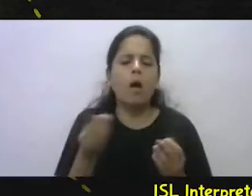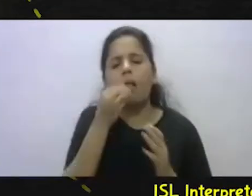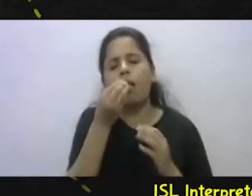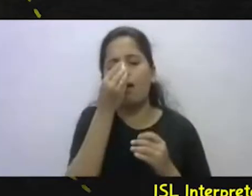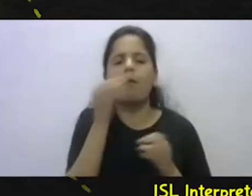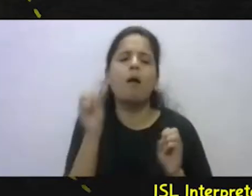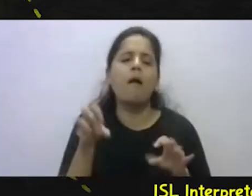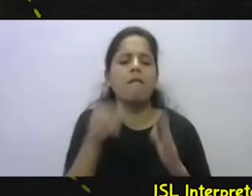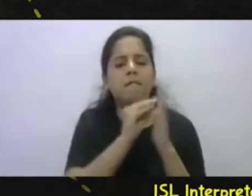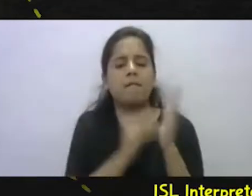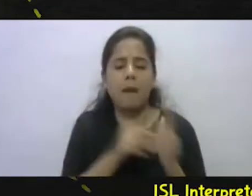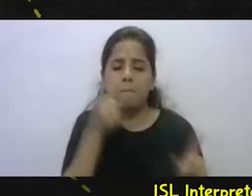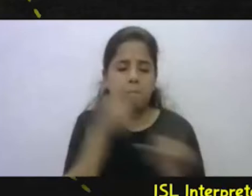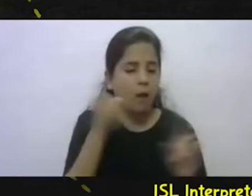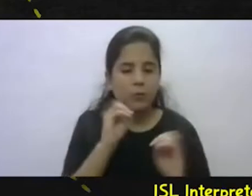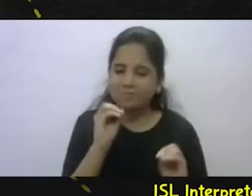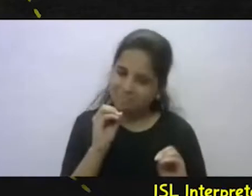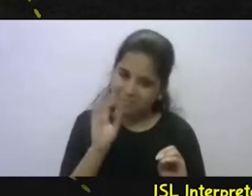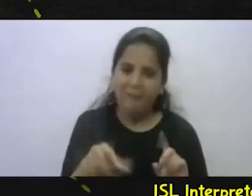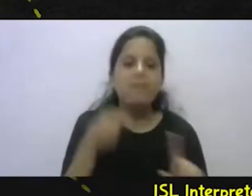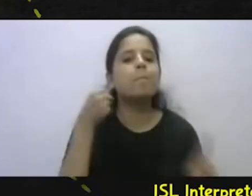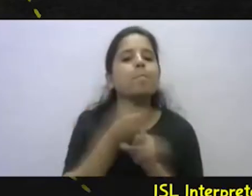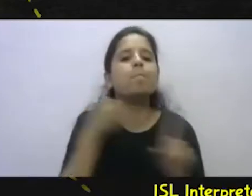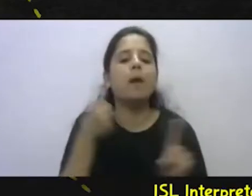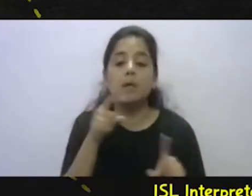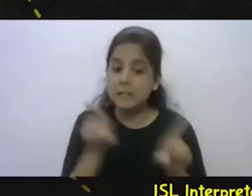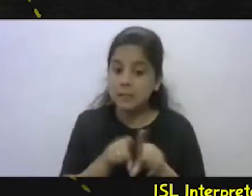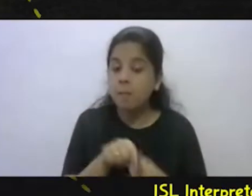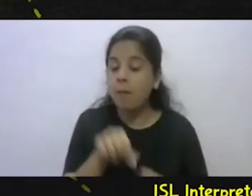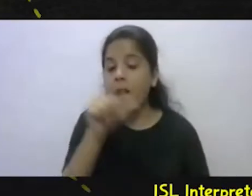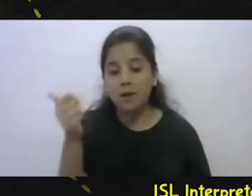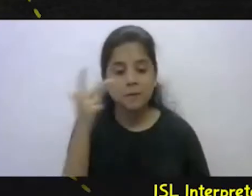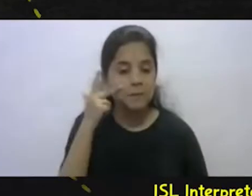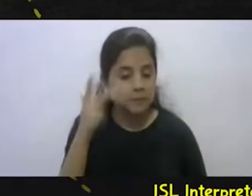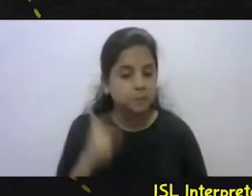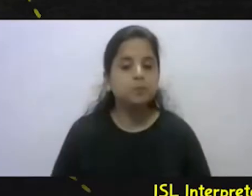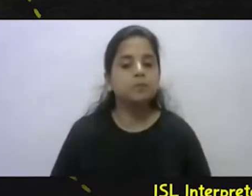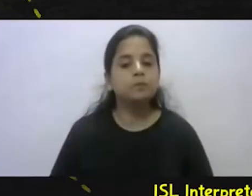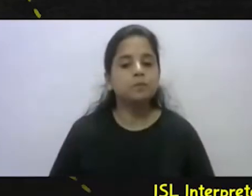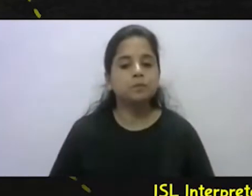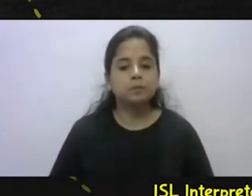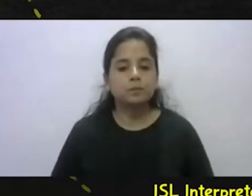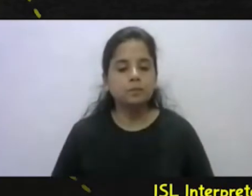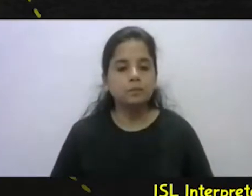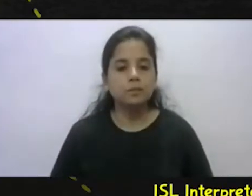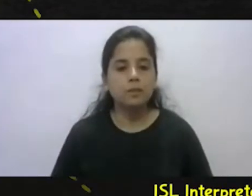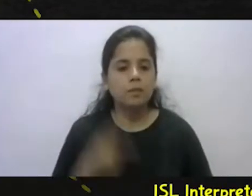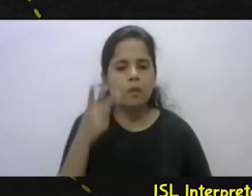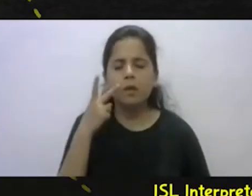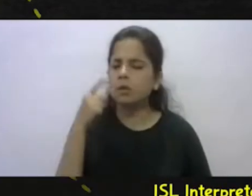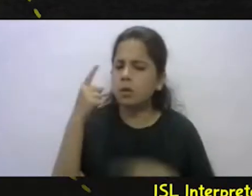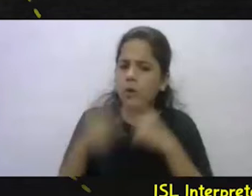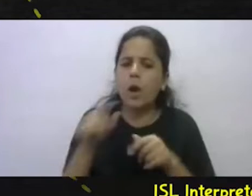not have any impact. On the other hand, then there is almost